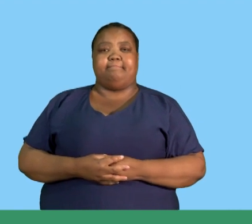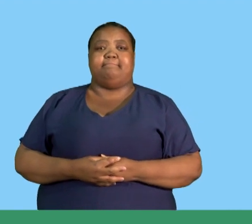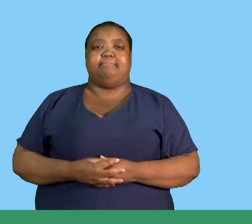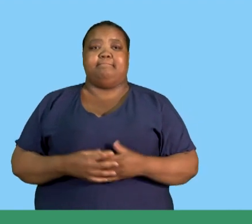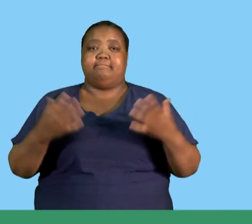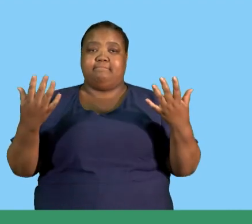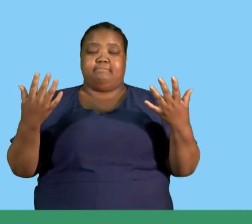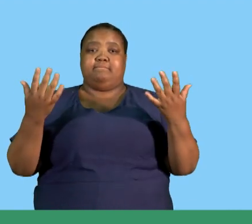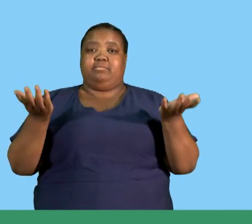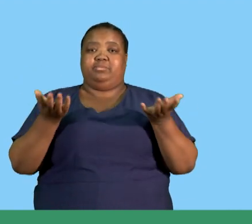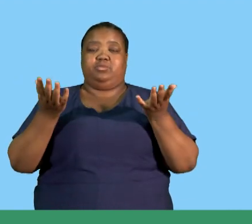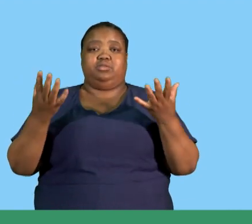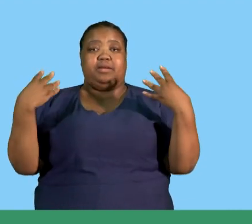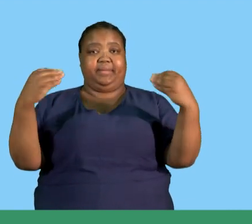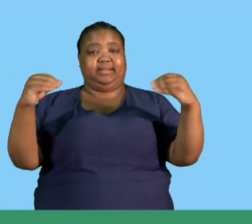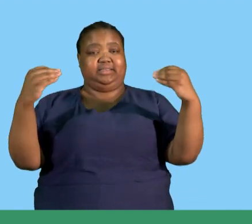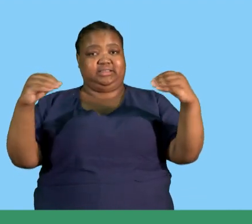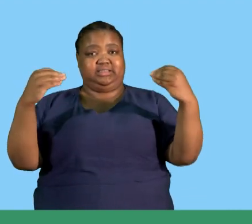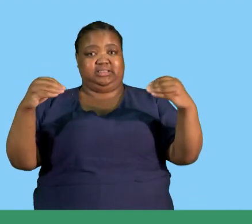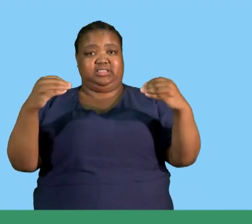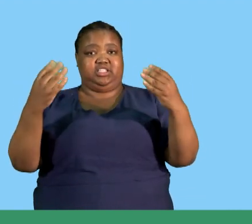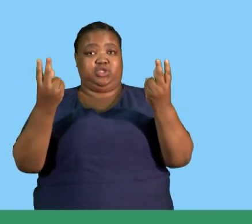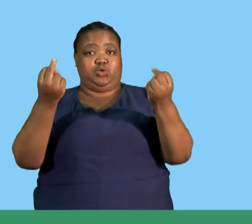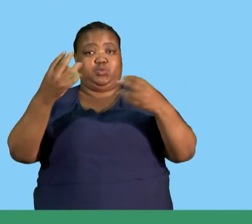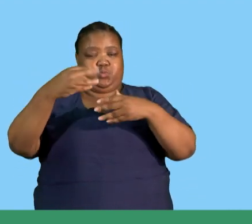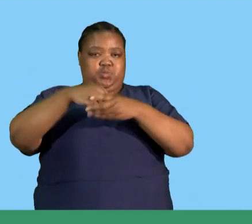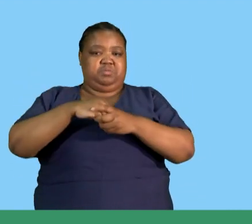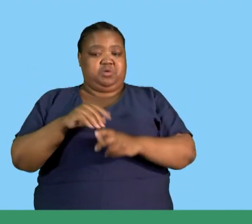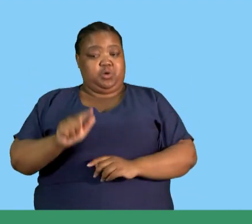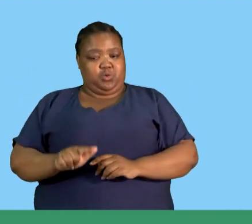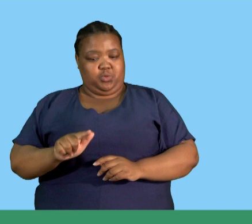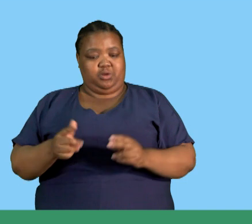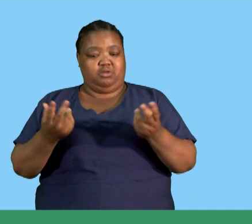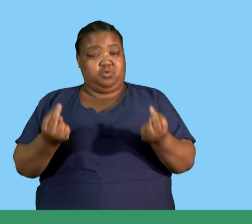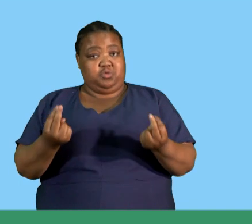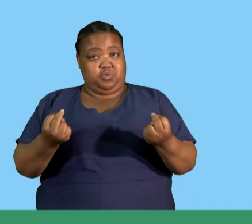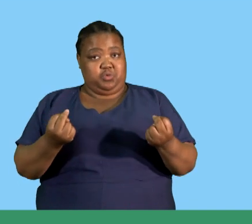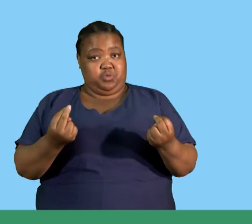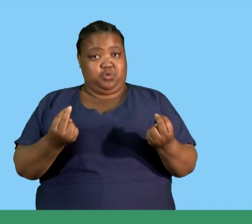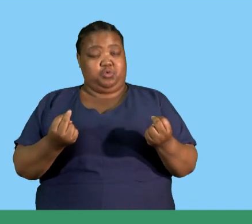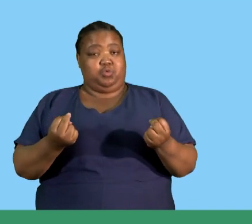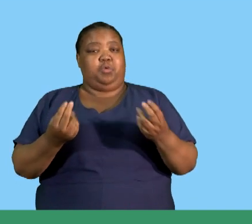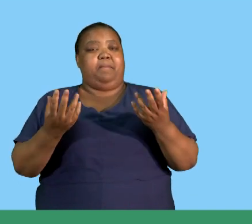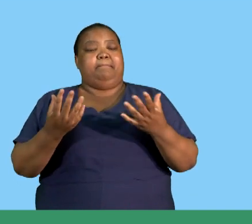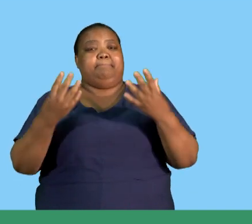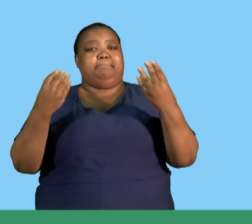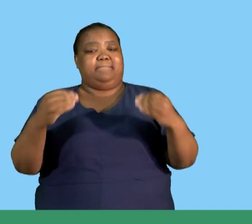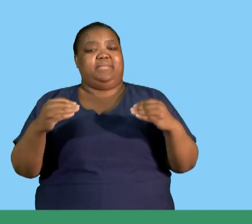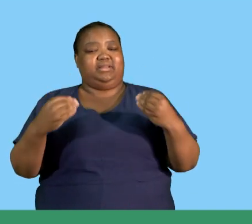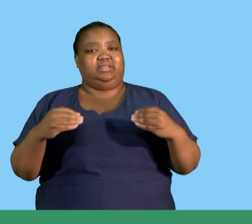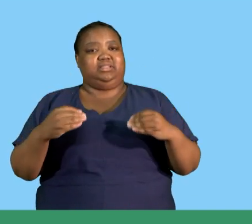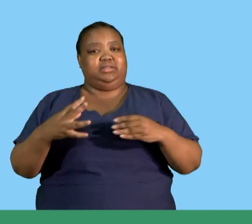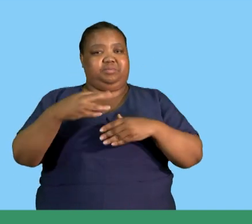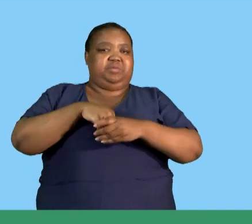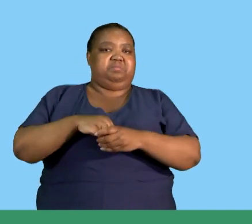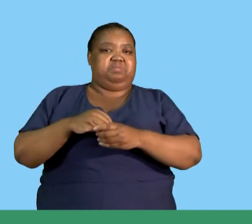it says here, if the barriers to enter the market are low, then it is easy for new businesses to enter the